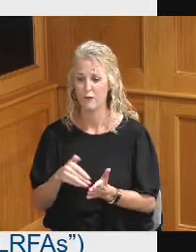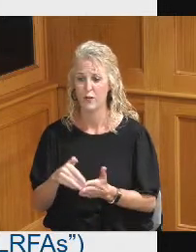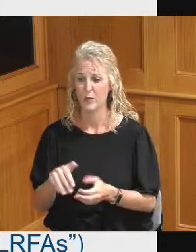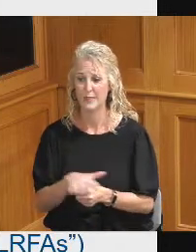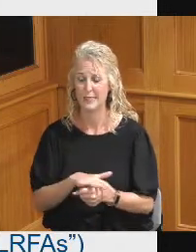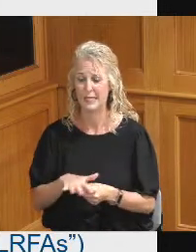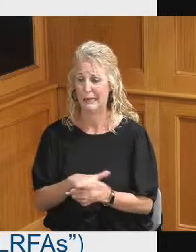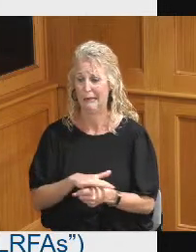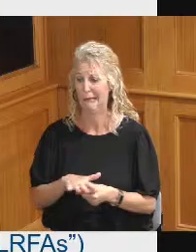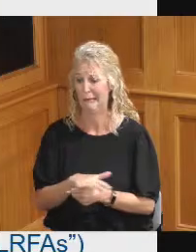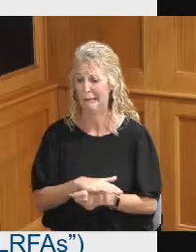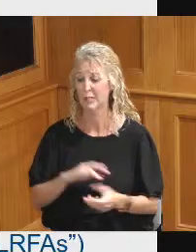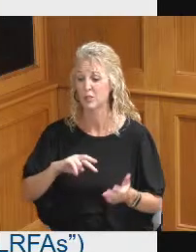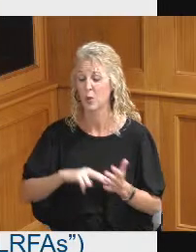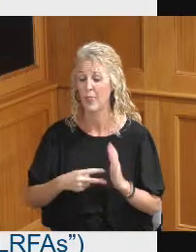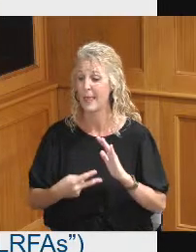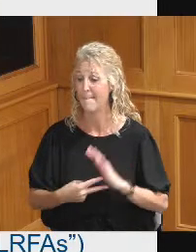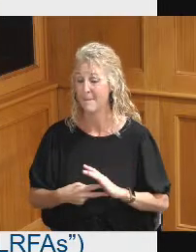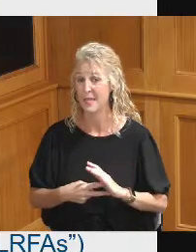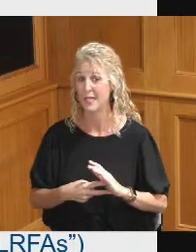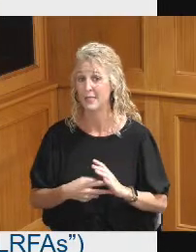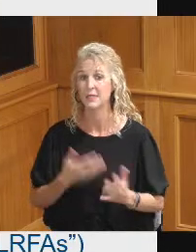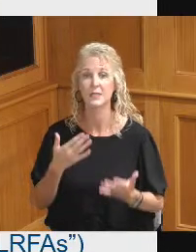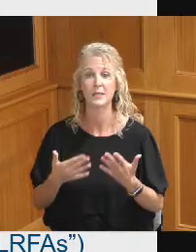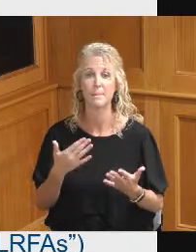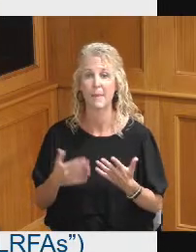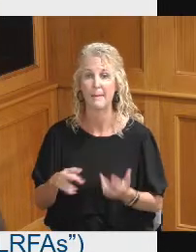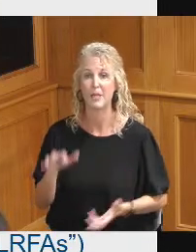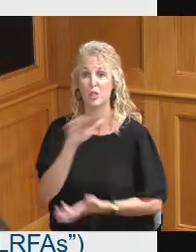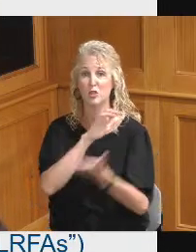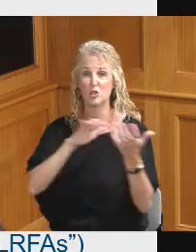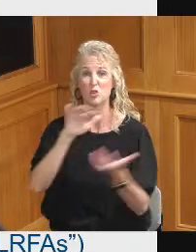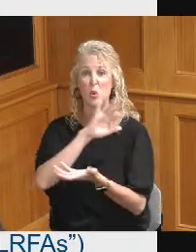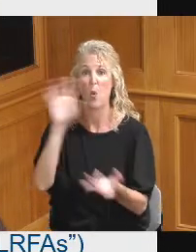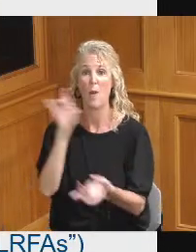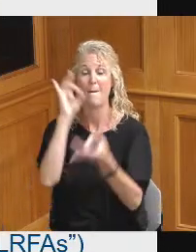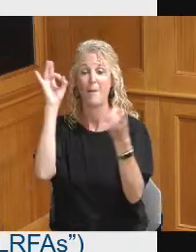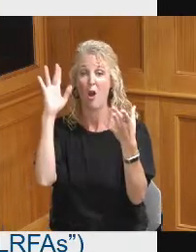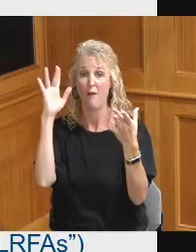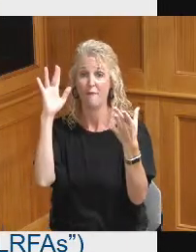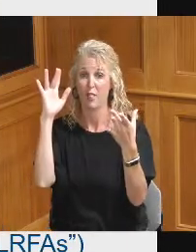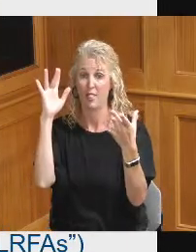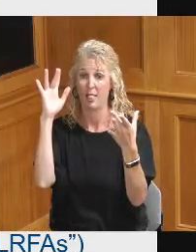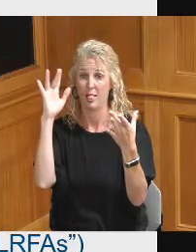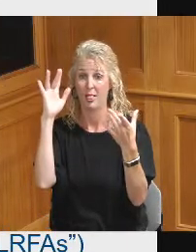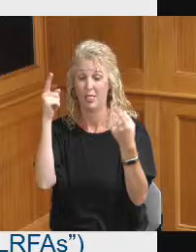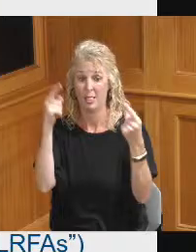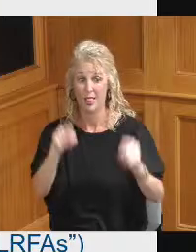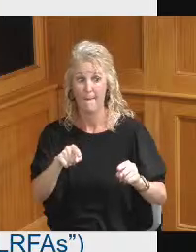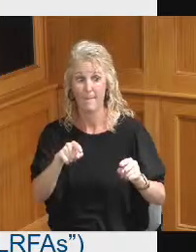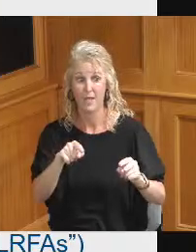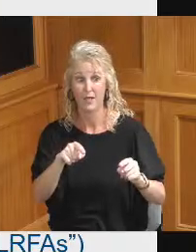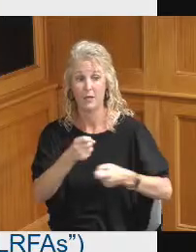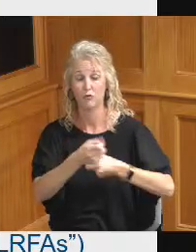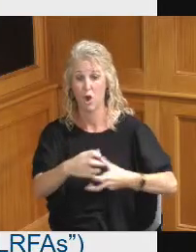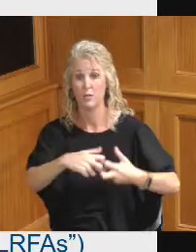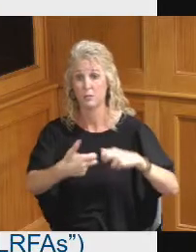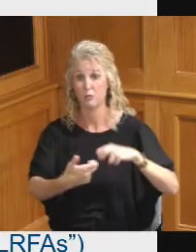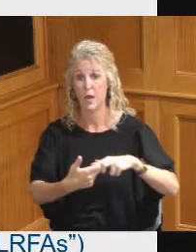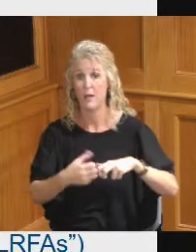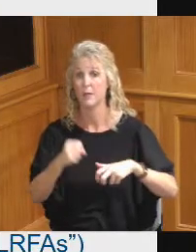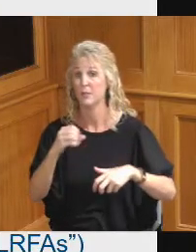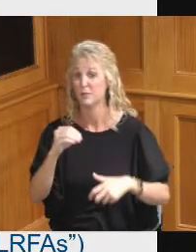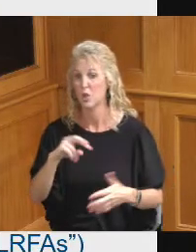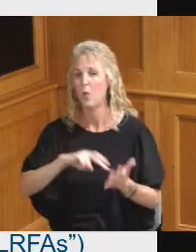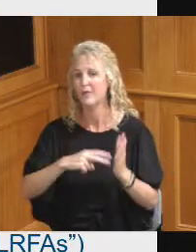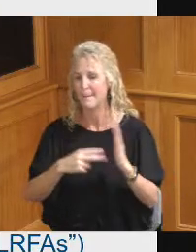where the frequency of a storm of a 10-year event is causing problems. So at a low frequency,